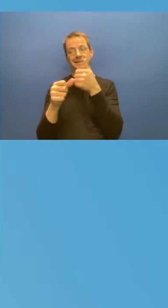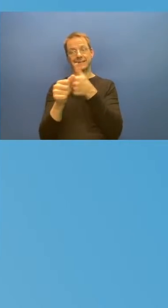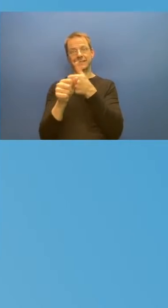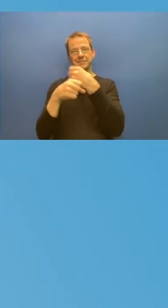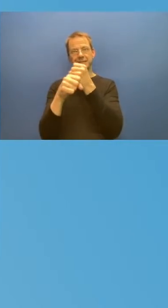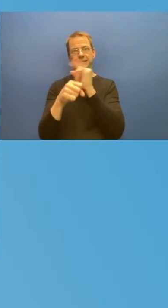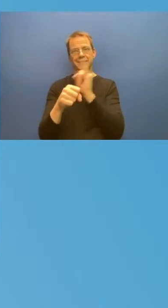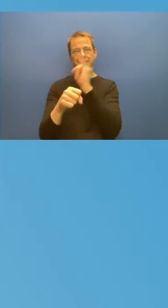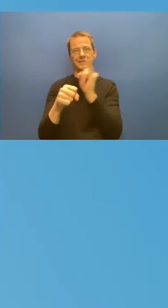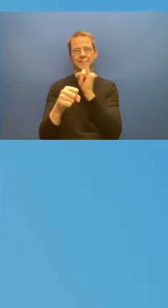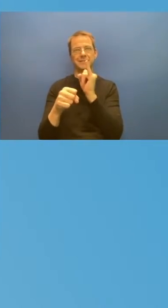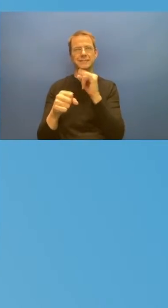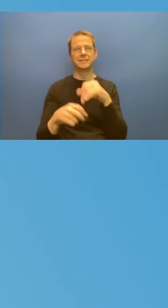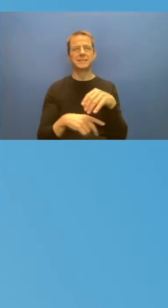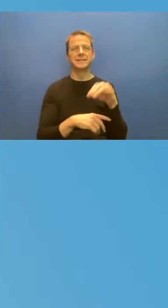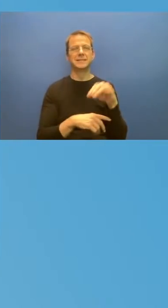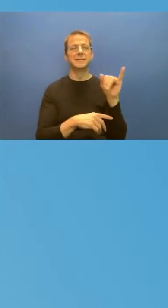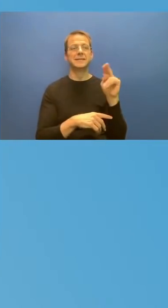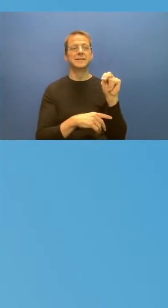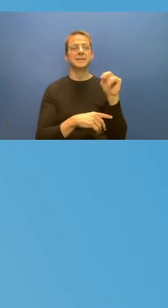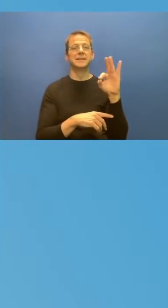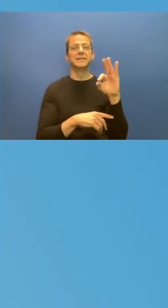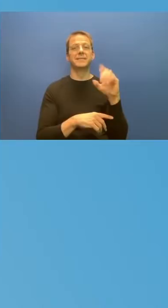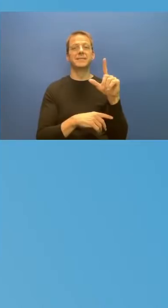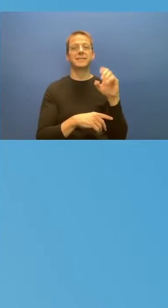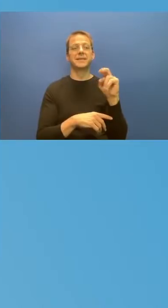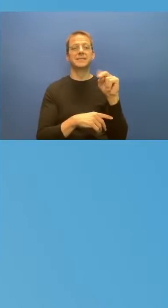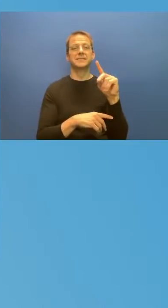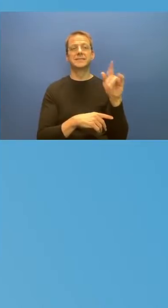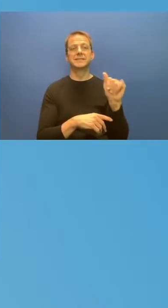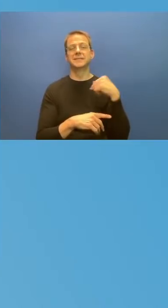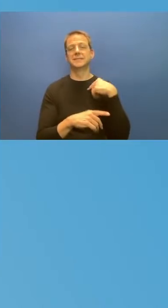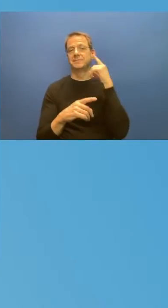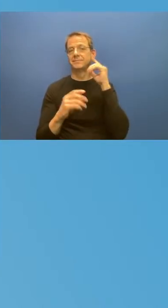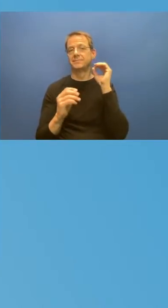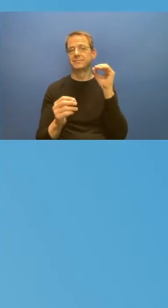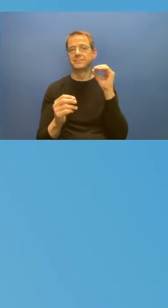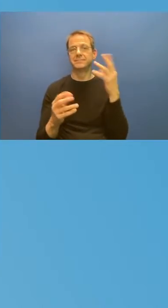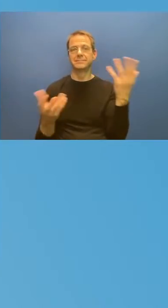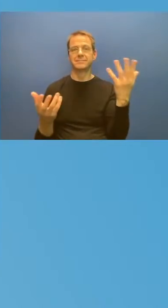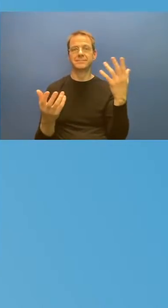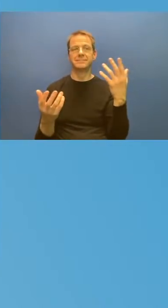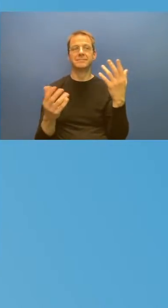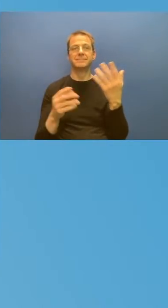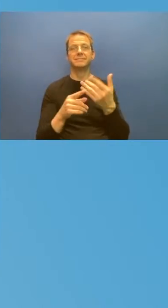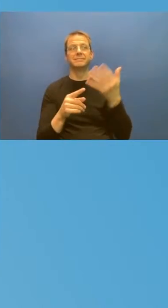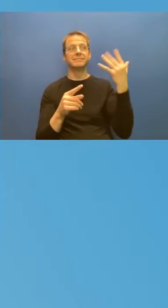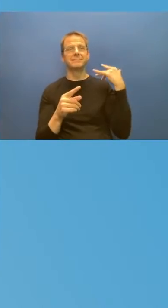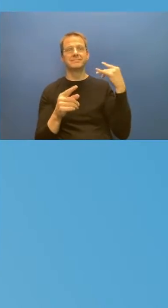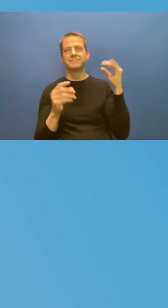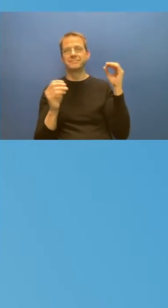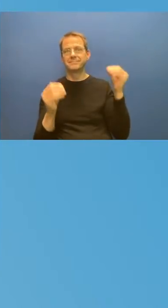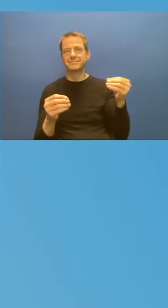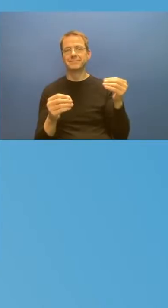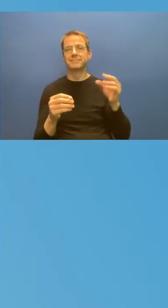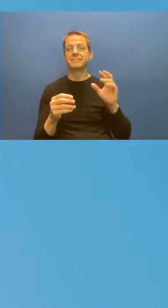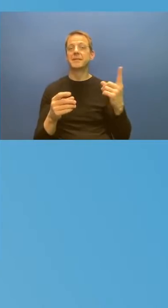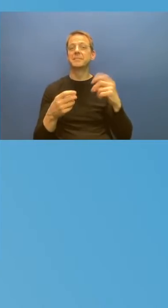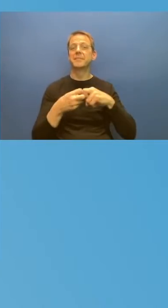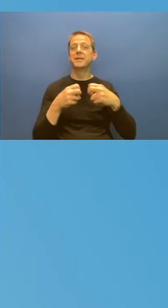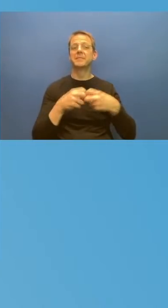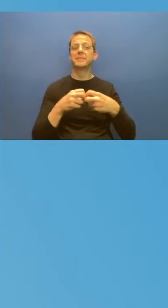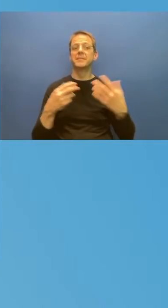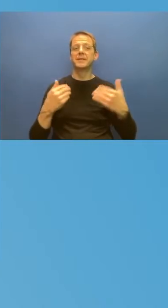biggest problem with respiratory viruses is that there's a huge difference in our immune system between our lower respiratory tract and our